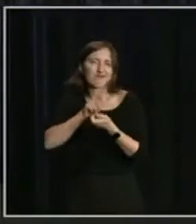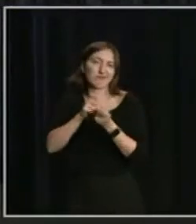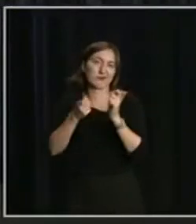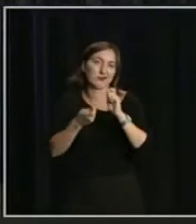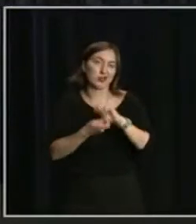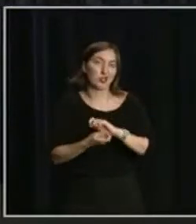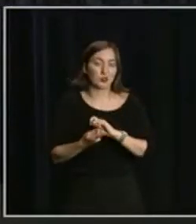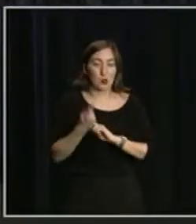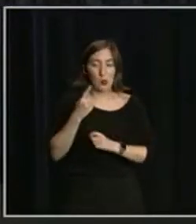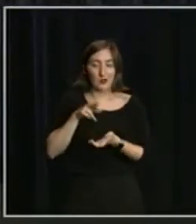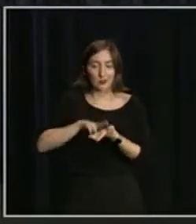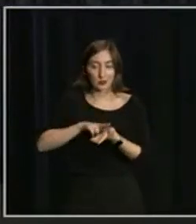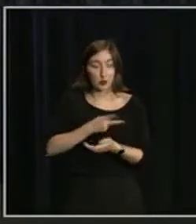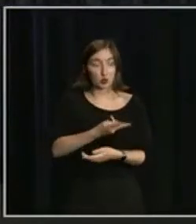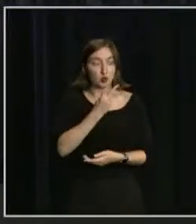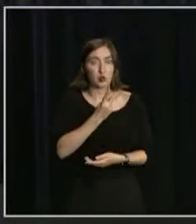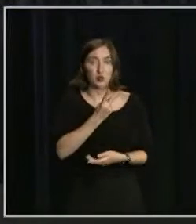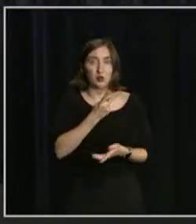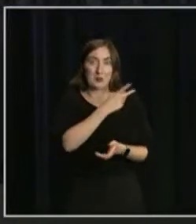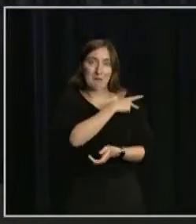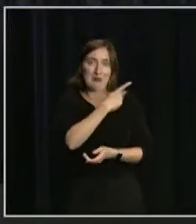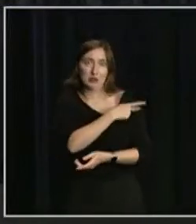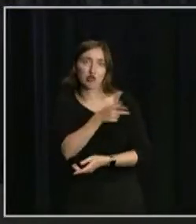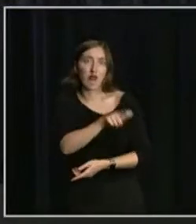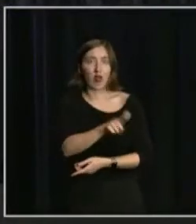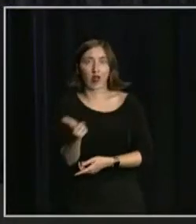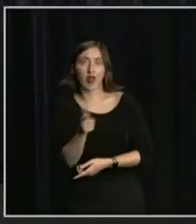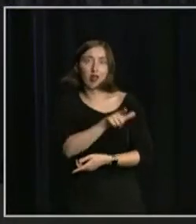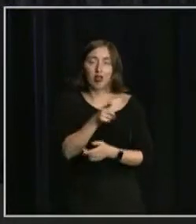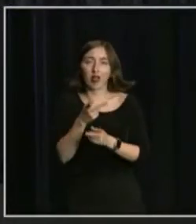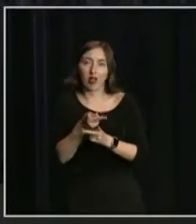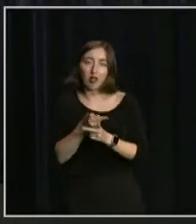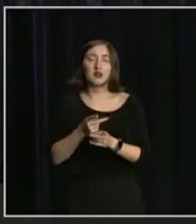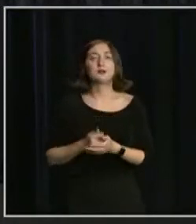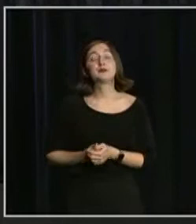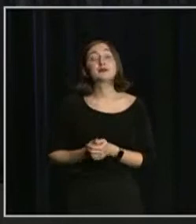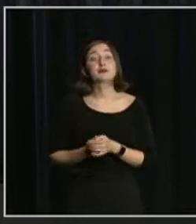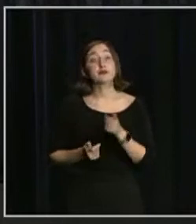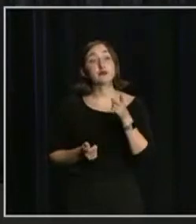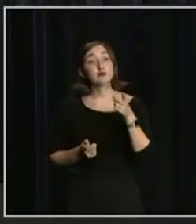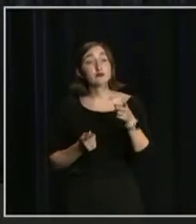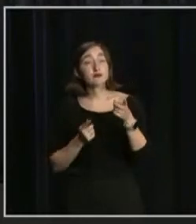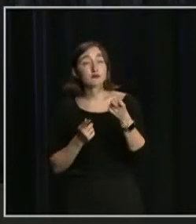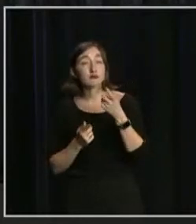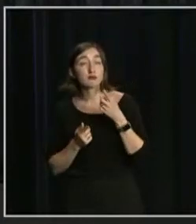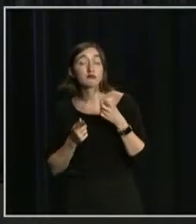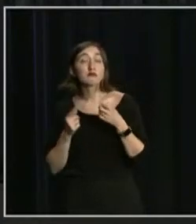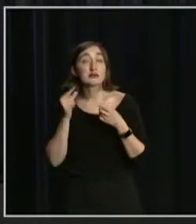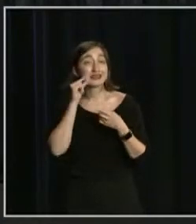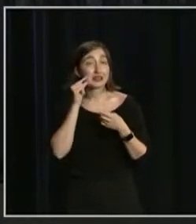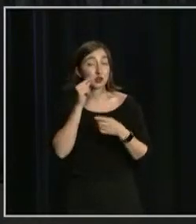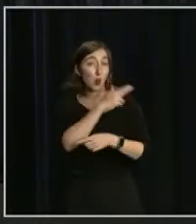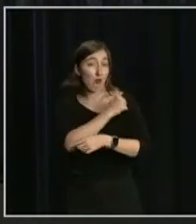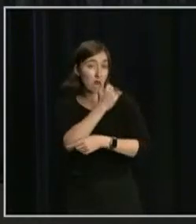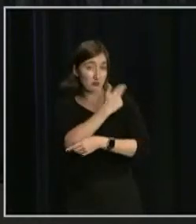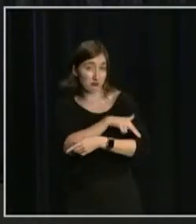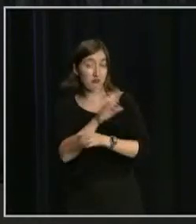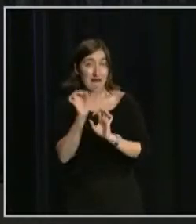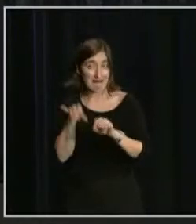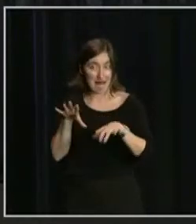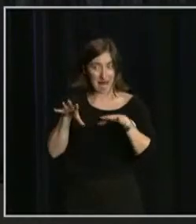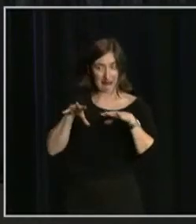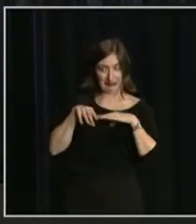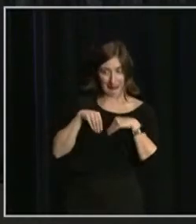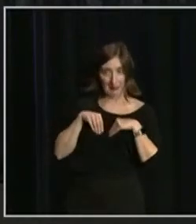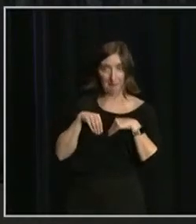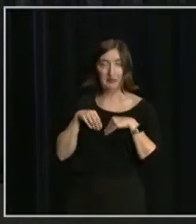For Dr. Jacob, are San Antonio hospitals able to accept patients from rural communities that do not have ICU or